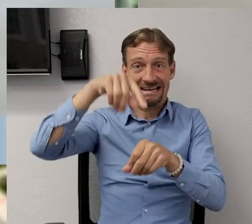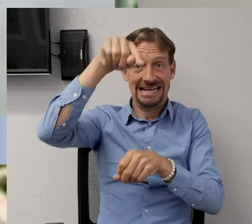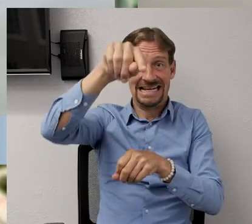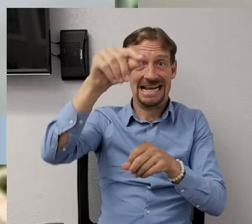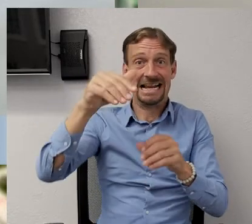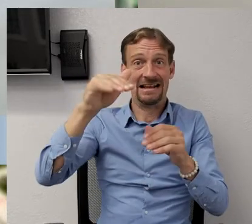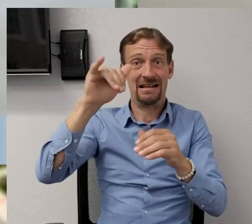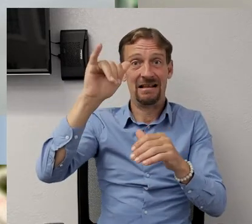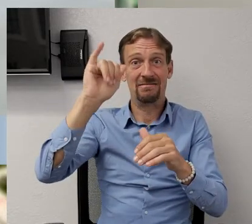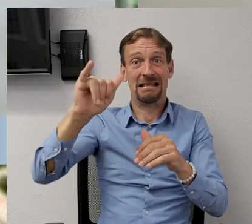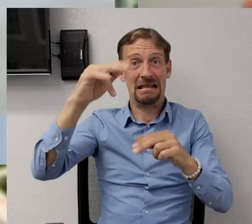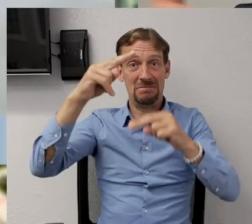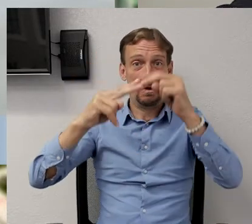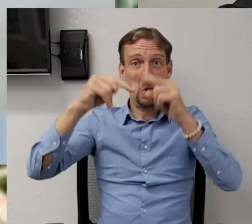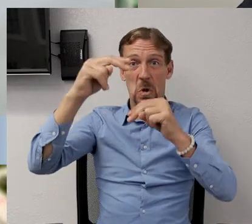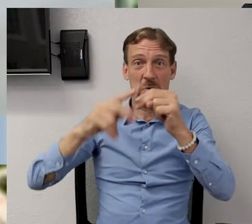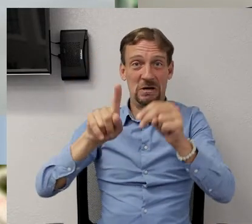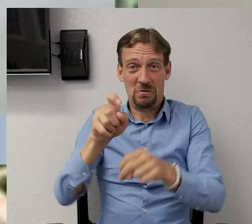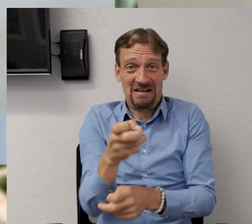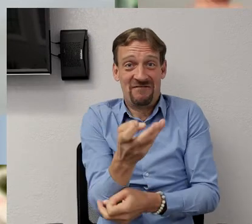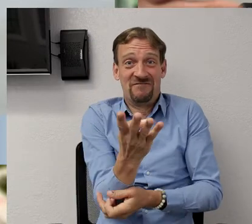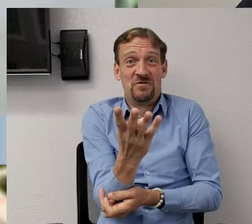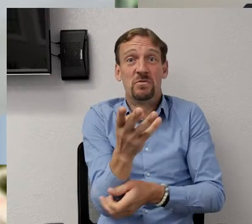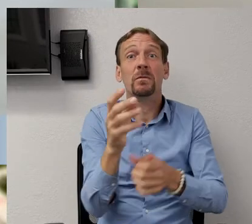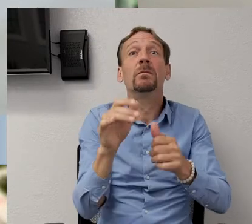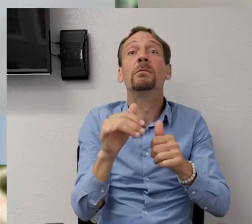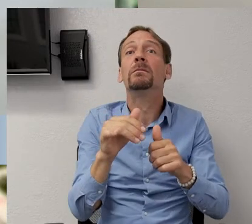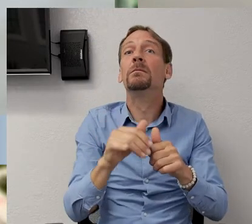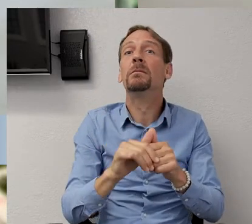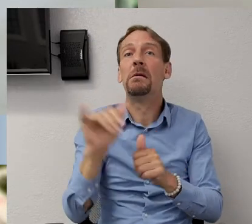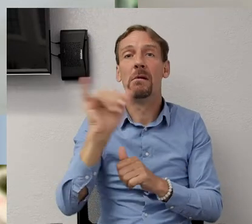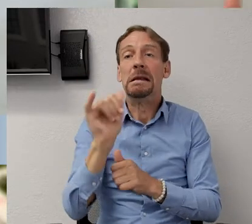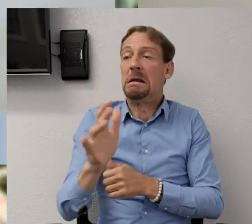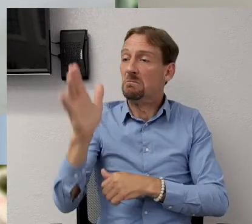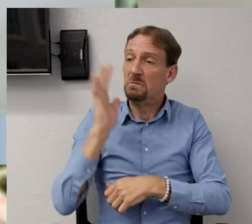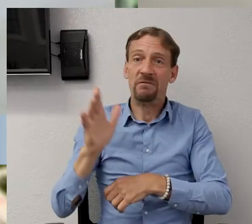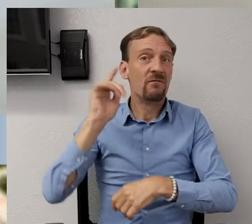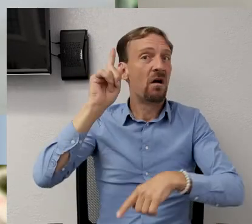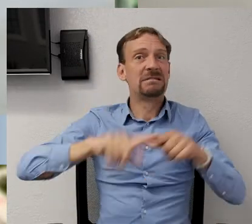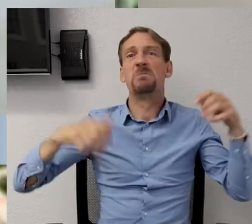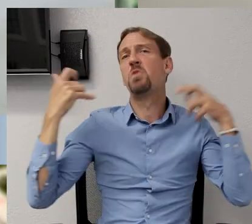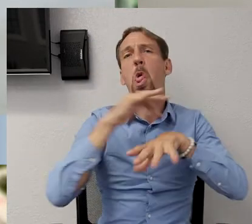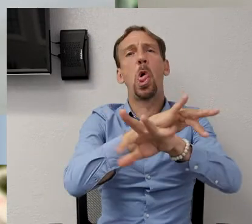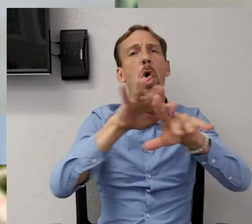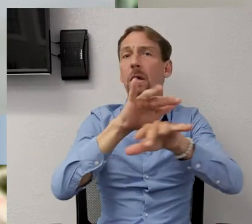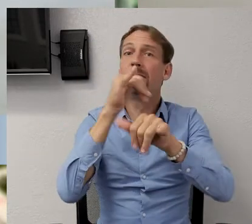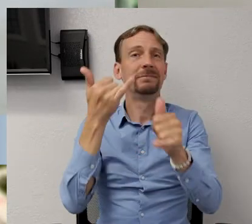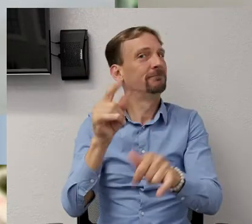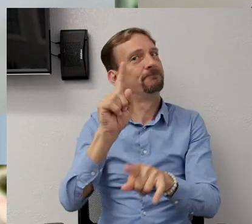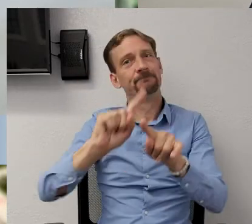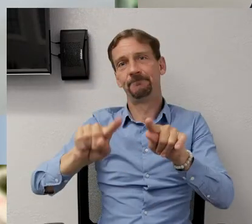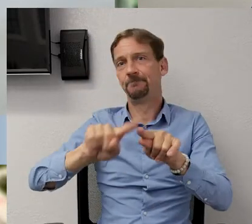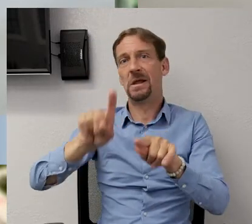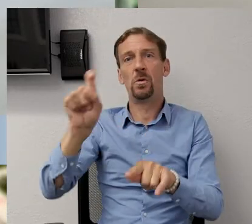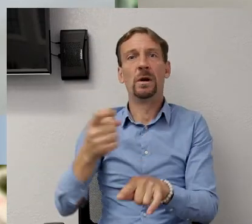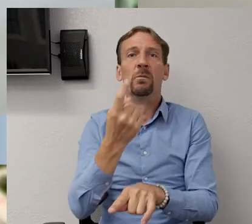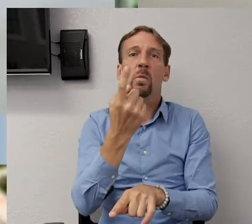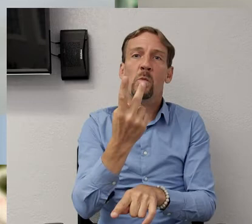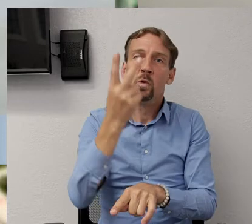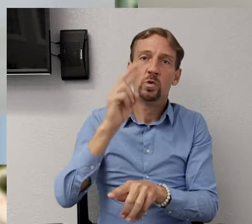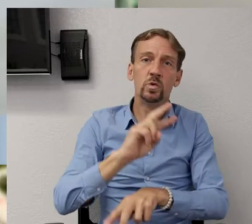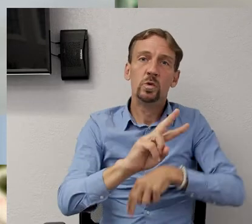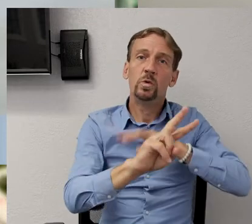time. Whereas before they were still, letting everybody in. And you now see, in virtually all